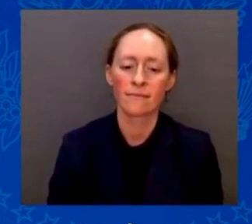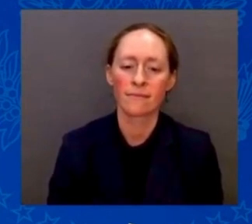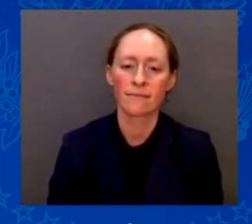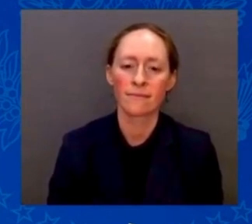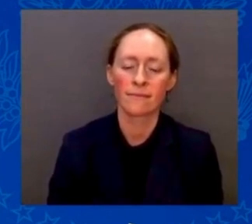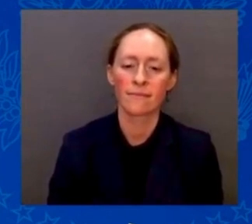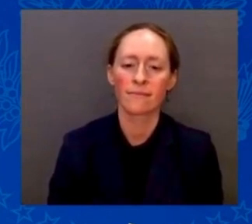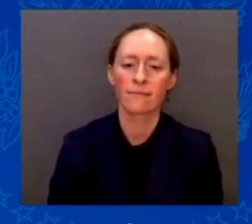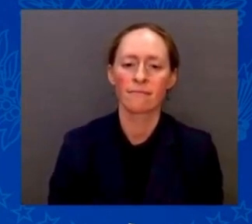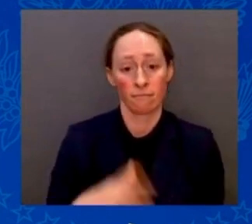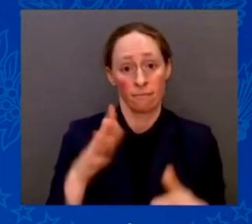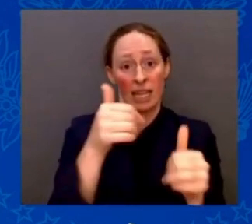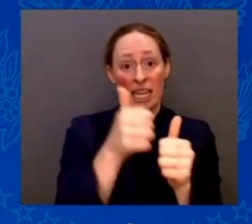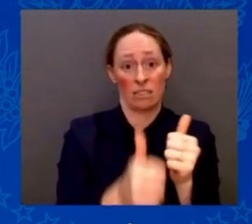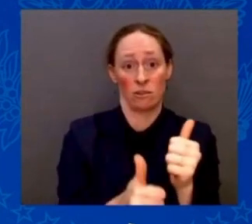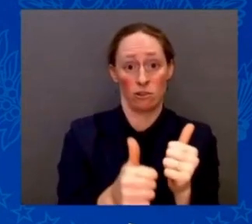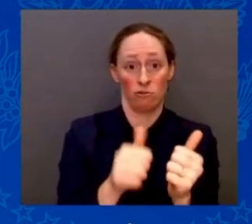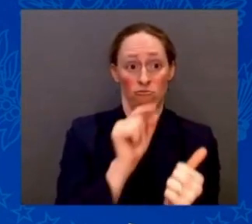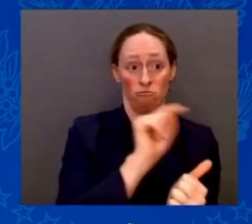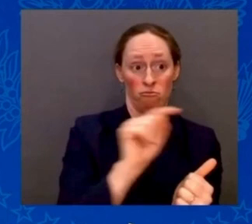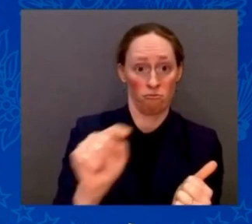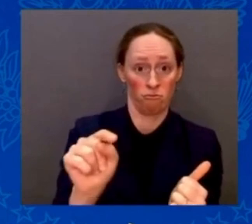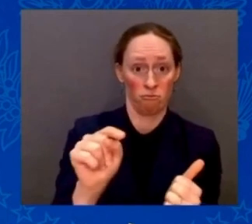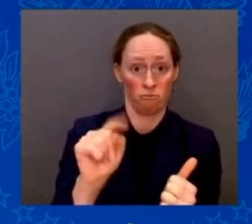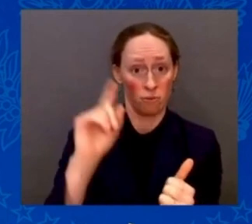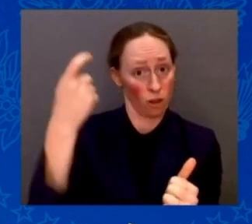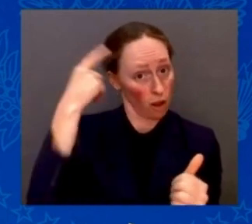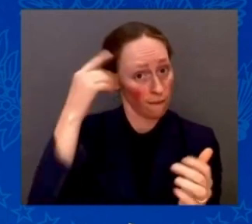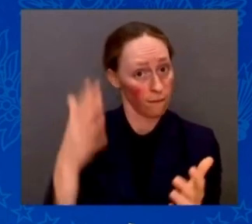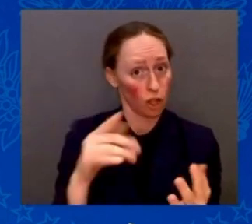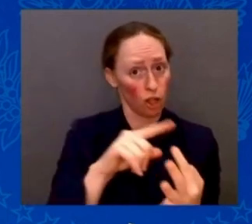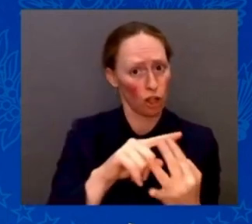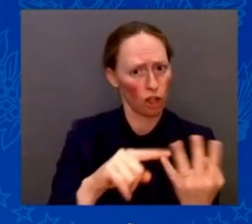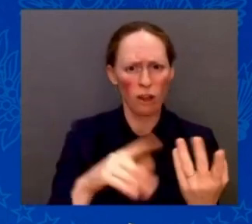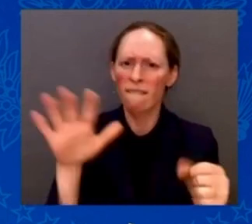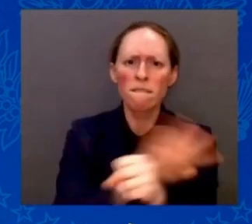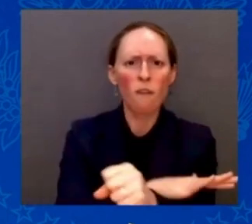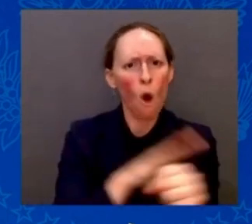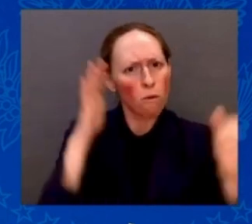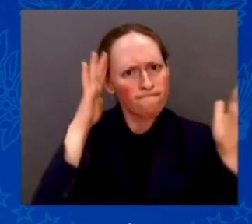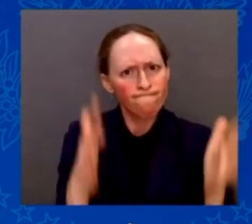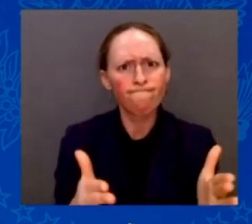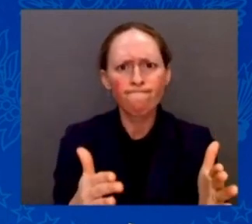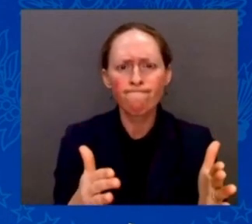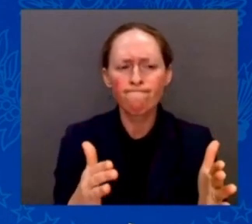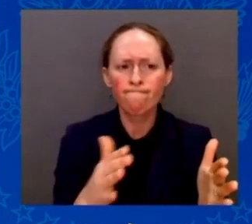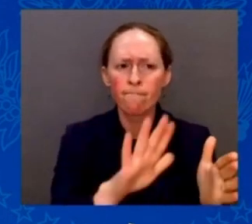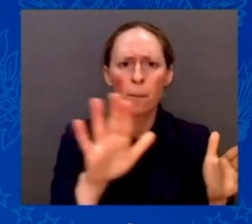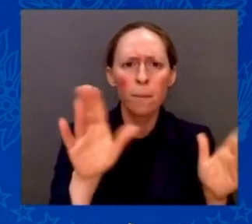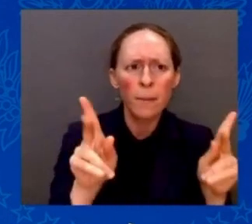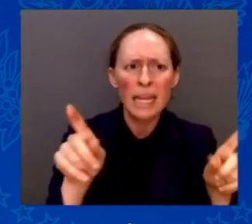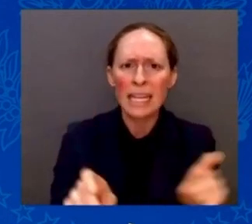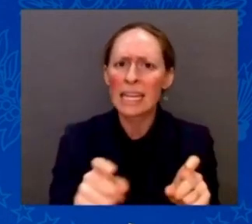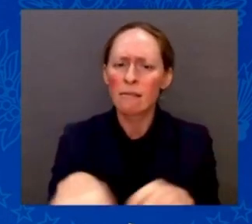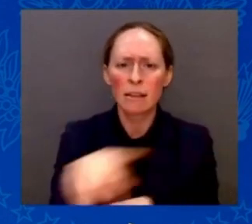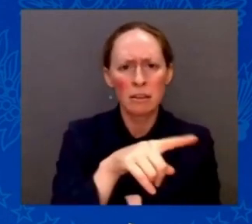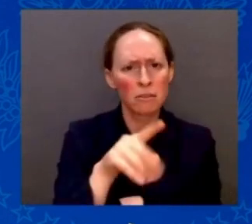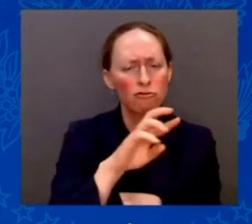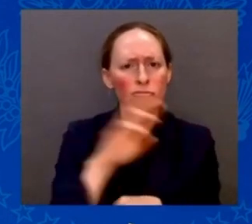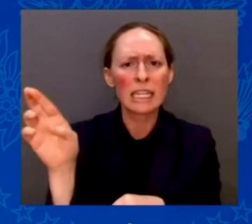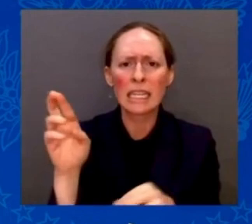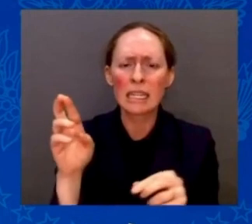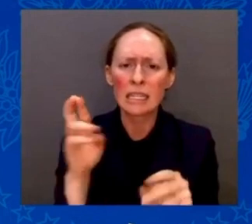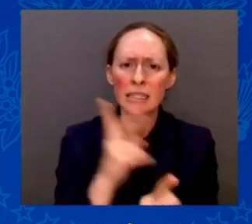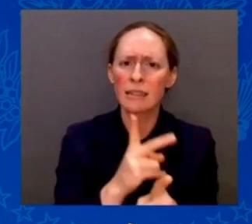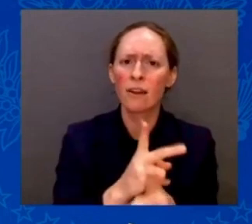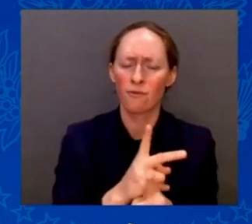And I think what's changing, particularly the governors from North South Carolina as well as Georgia, is there